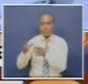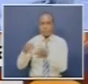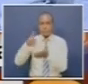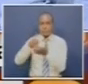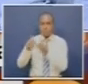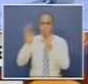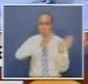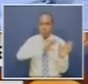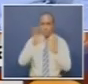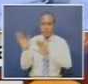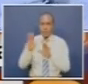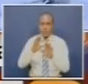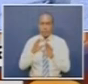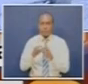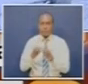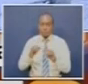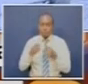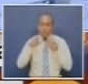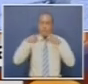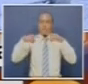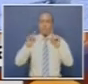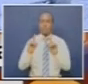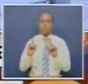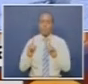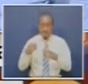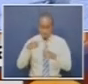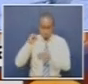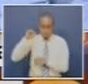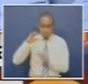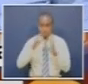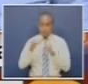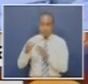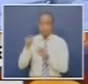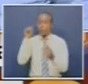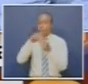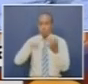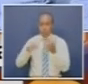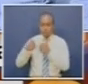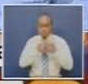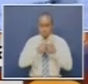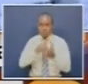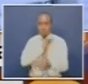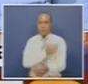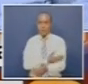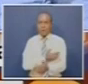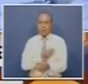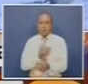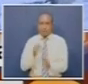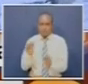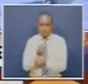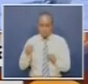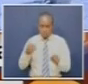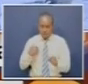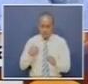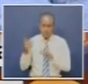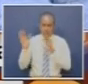Wiper, to state its claim. Political parties are formed to wrestle power. You do not expect us to have a political rally to